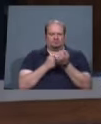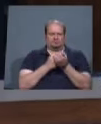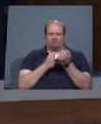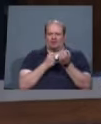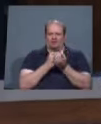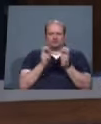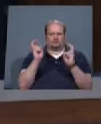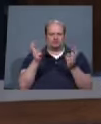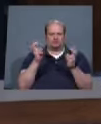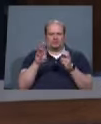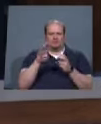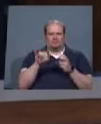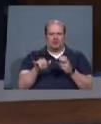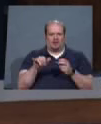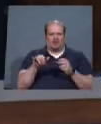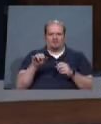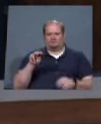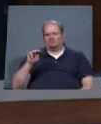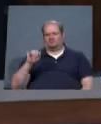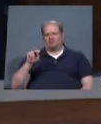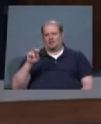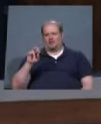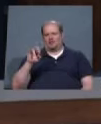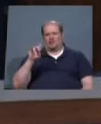sponsored by a minority?